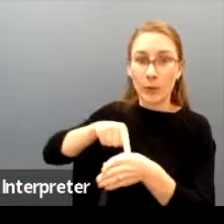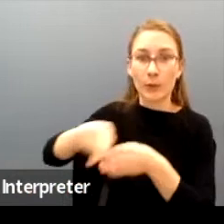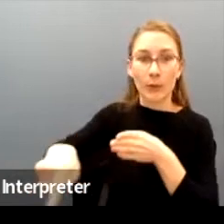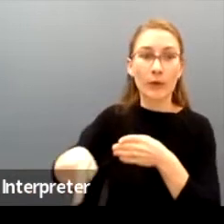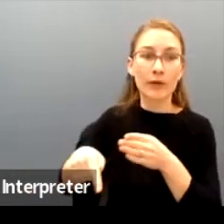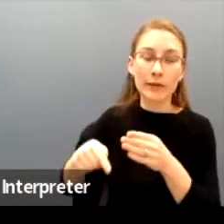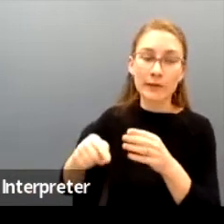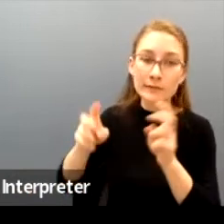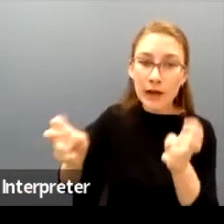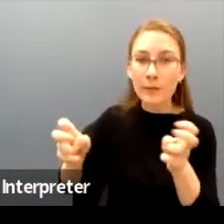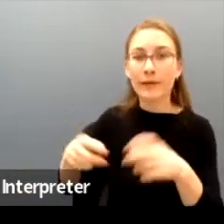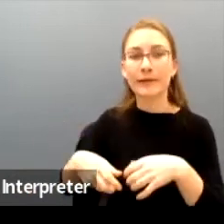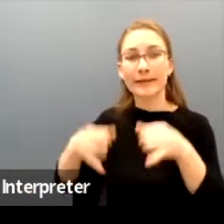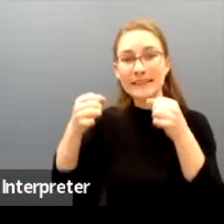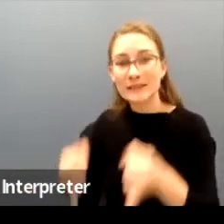very, I think, cultural